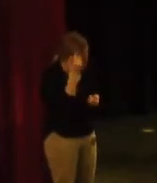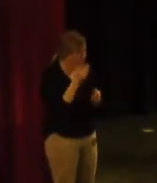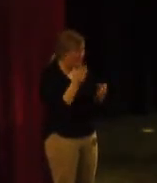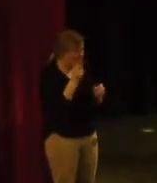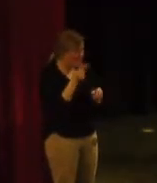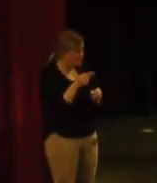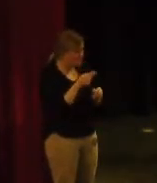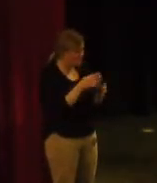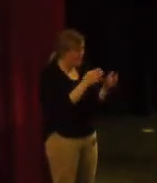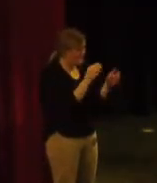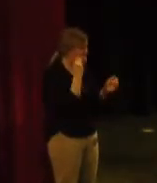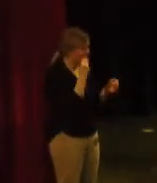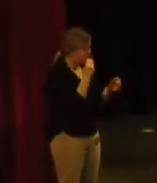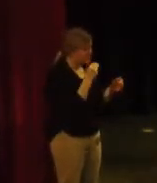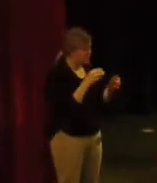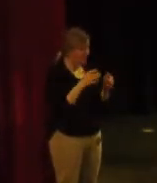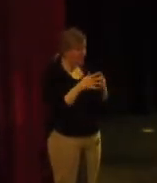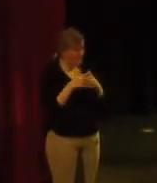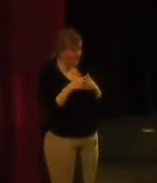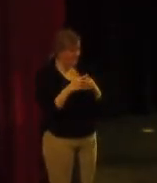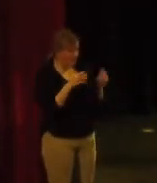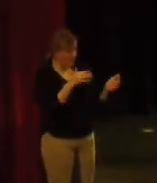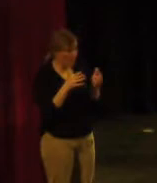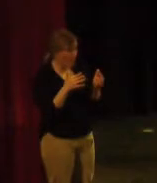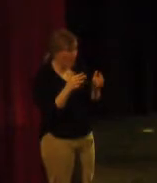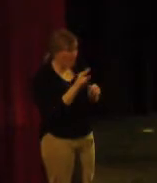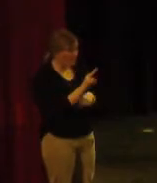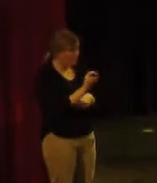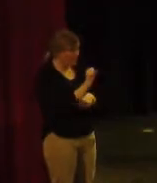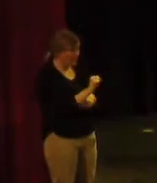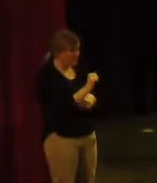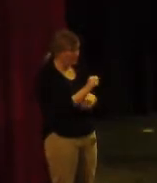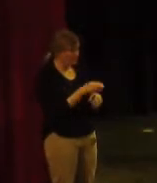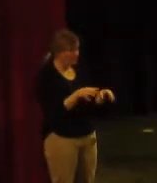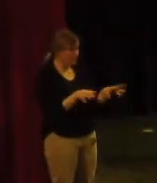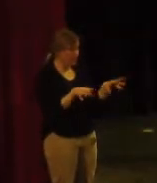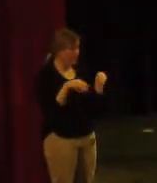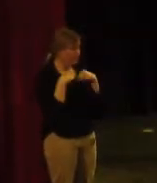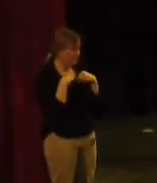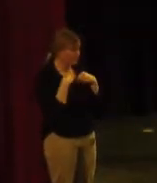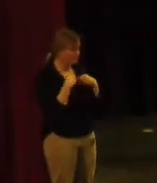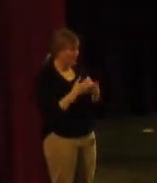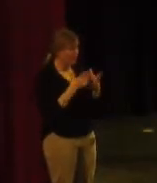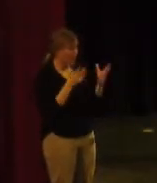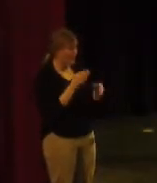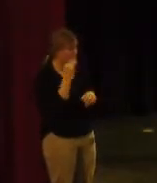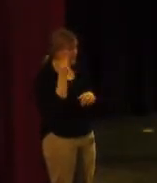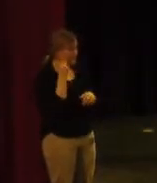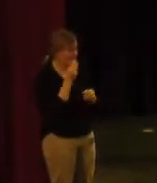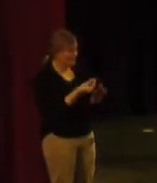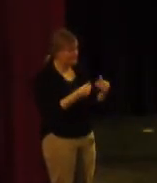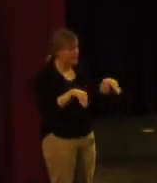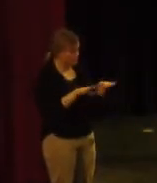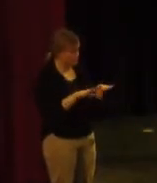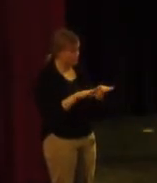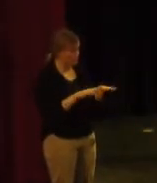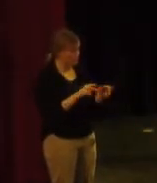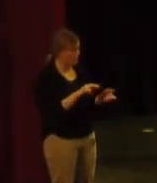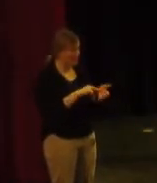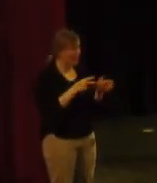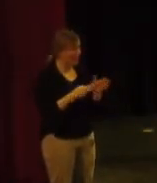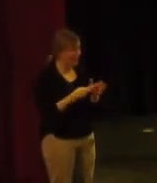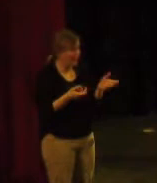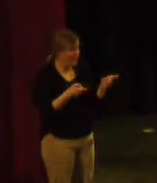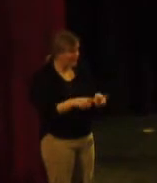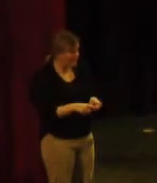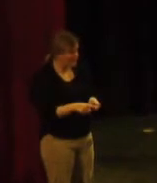Mexican-American War, what happened is the United States acquired a fair amount of Mexican territory. And as a result,